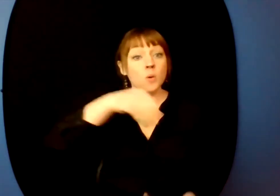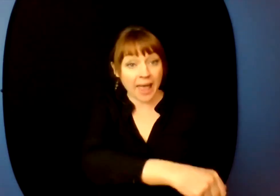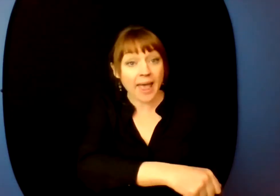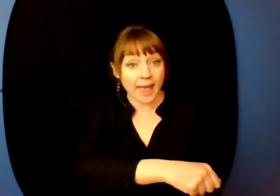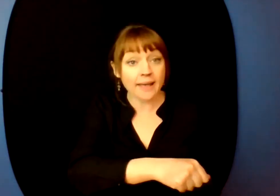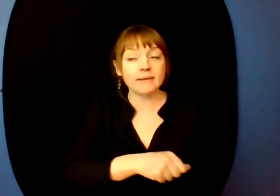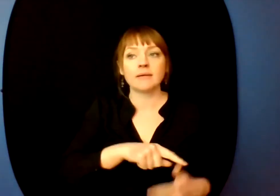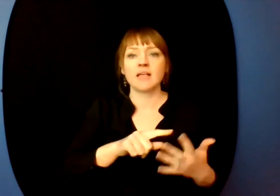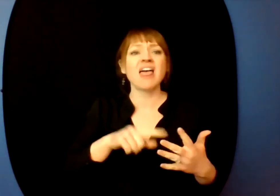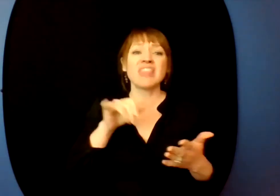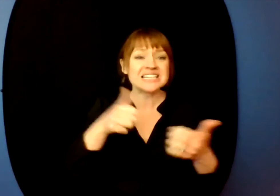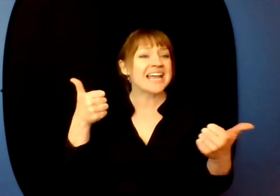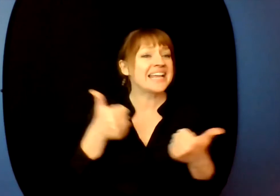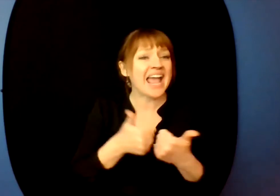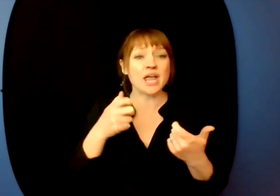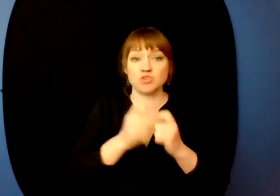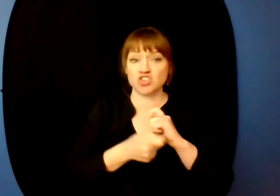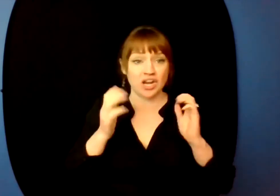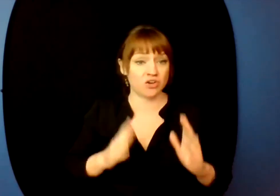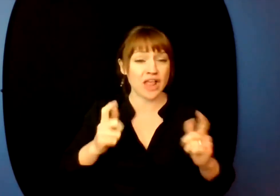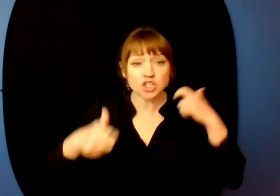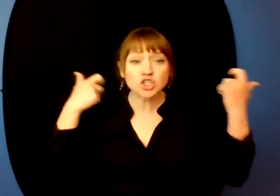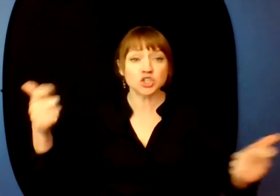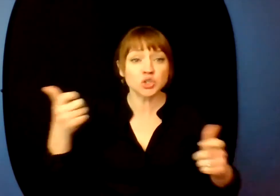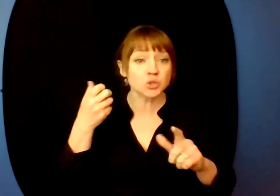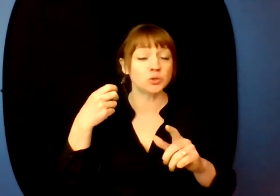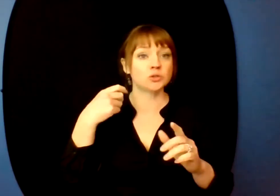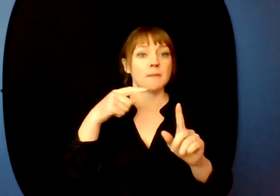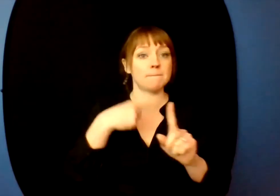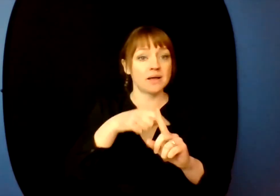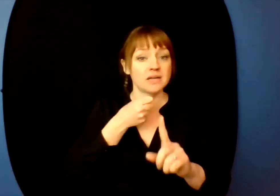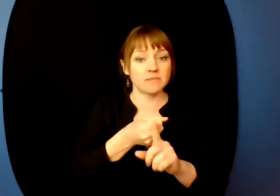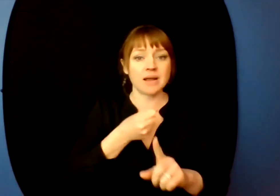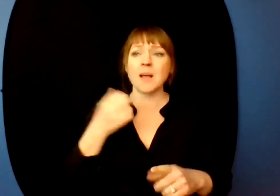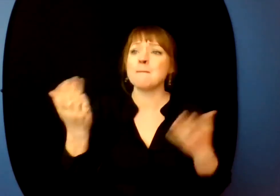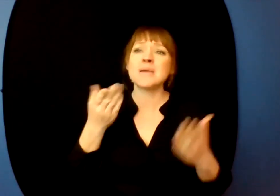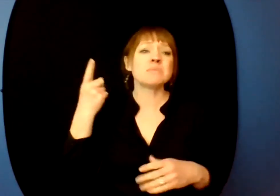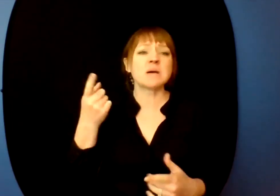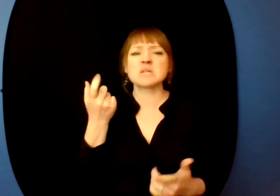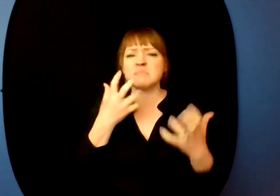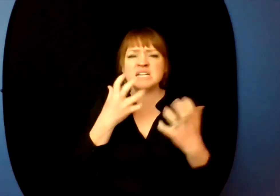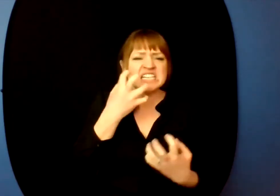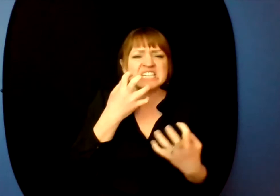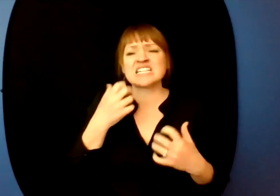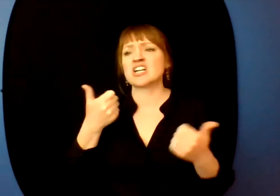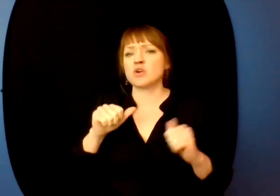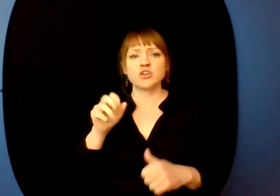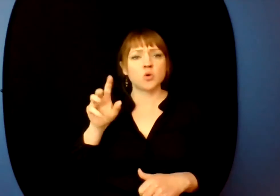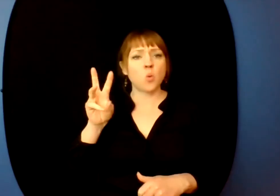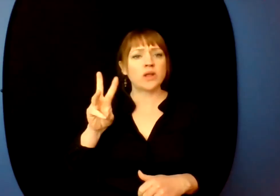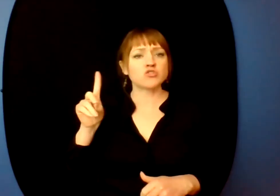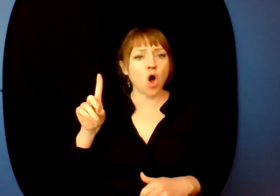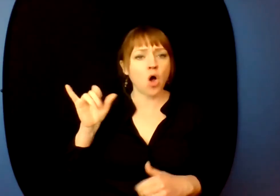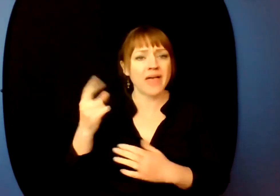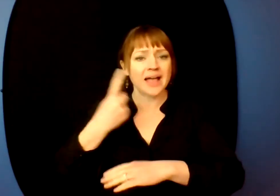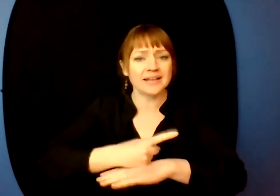changer. And for somebody that is on, maybe a little irritable, coming out of withdrawal, doing the best they can to function that day,